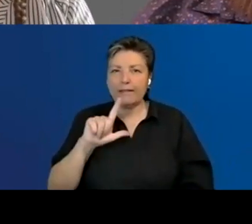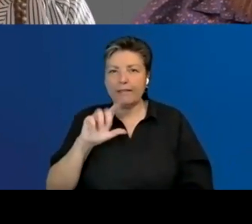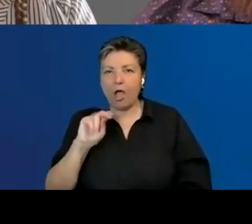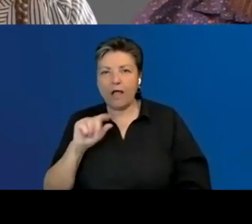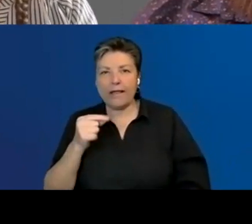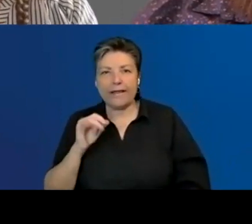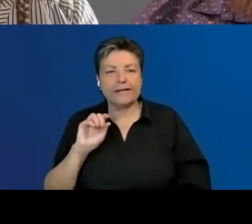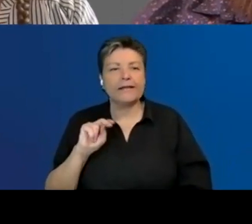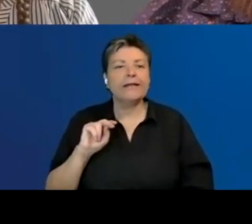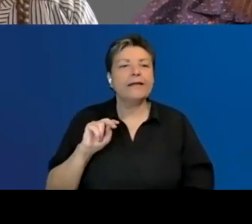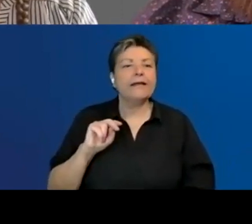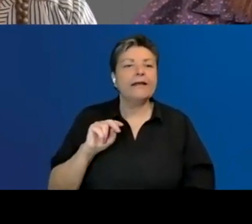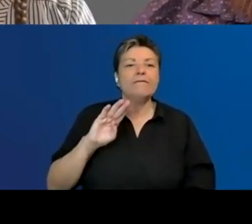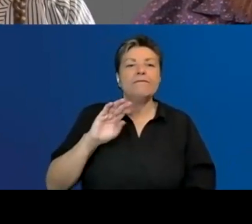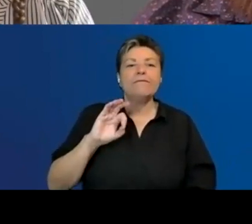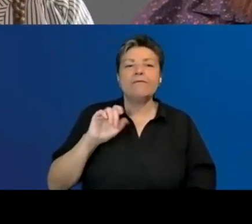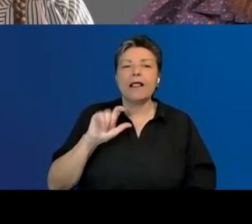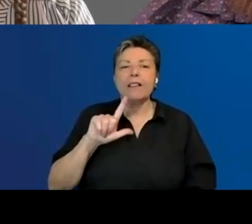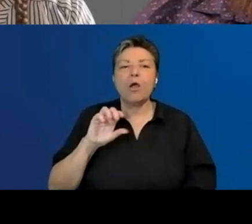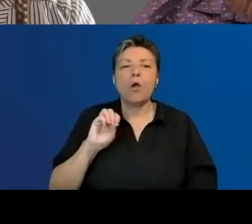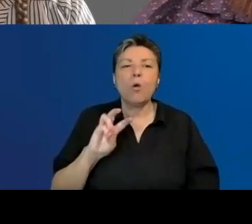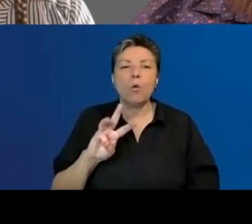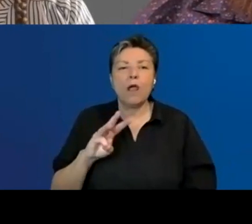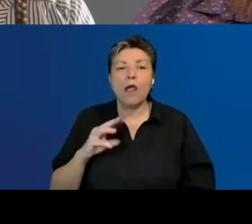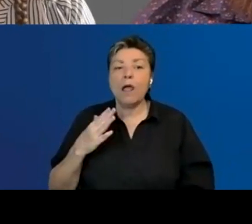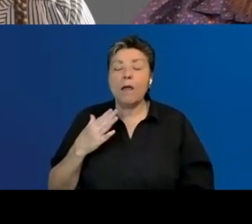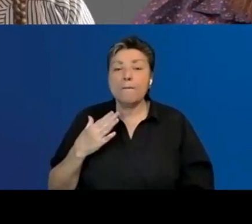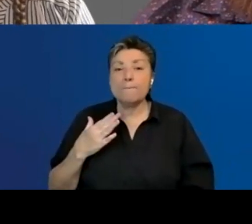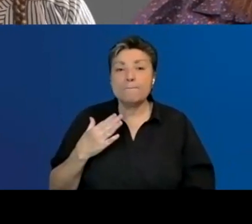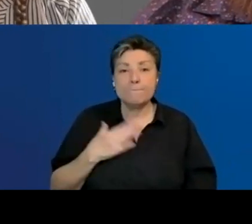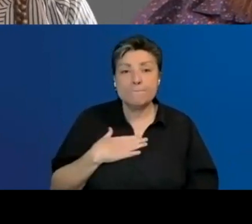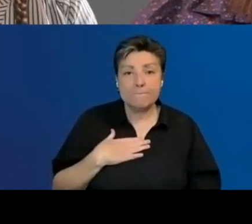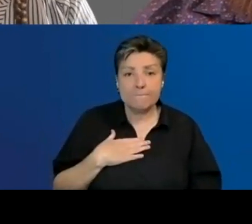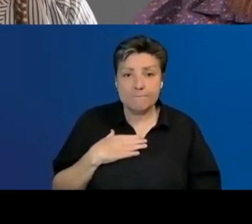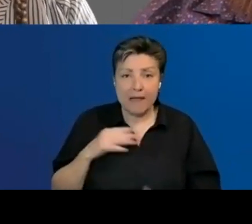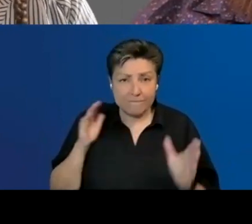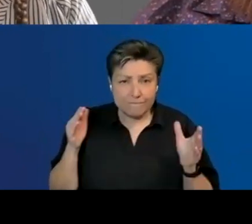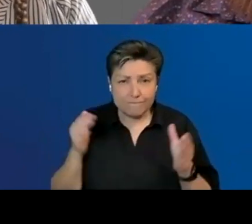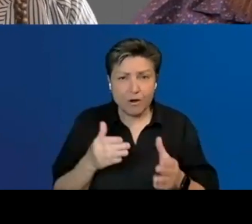a focus in disability and madness in ancient Judaism.